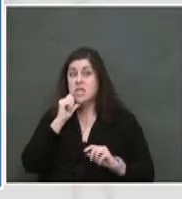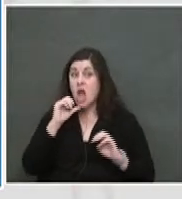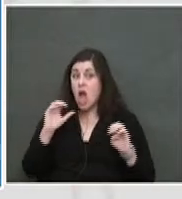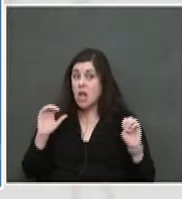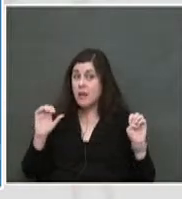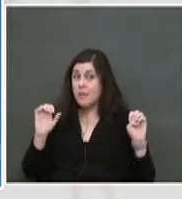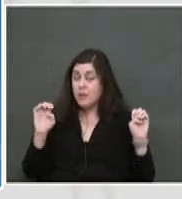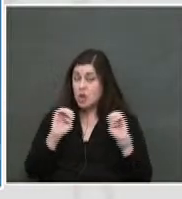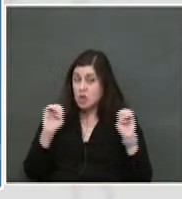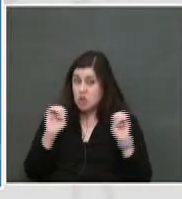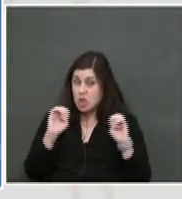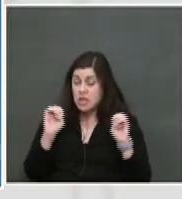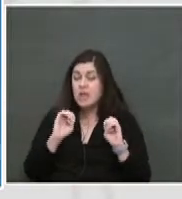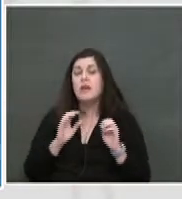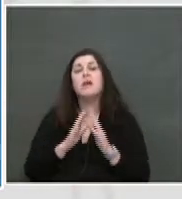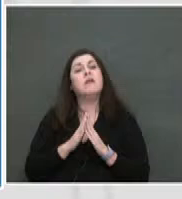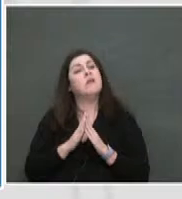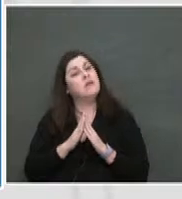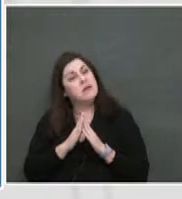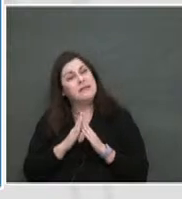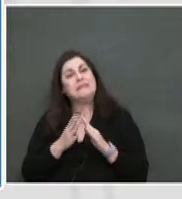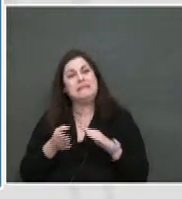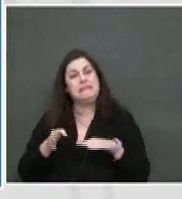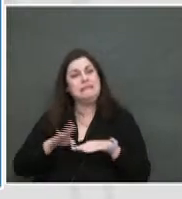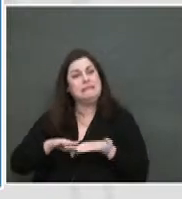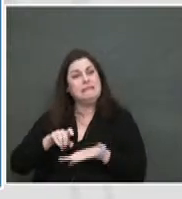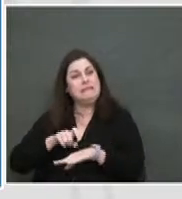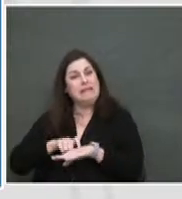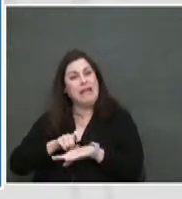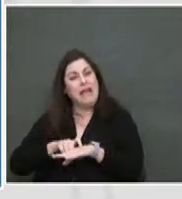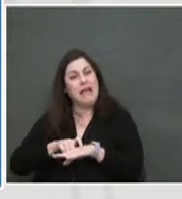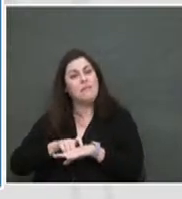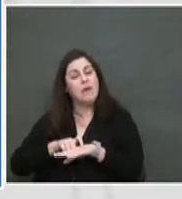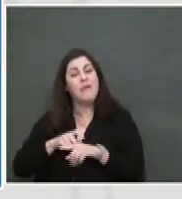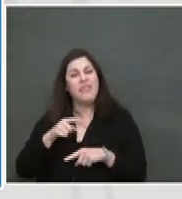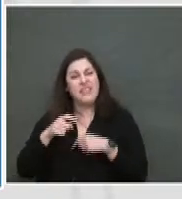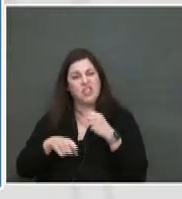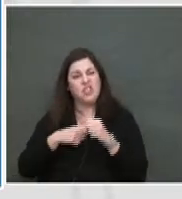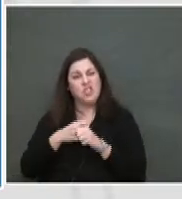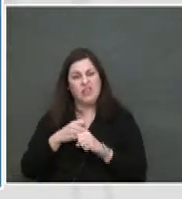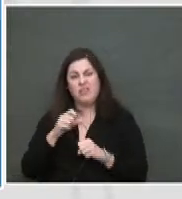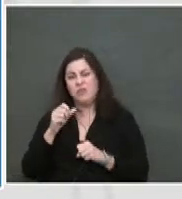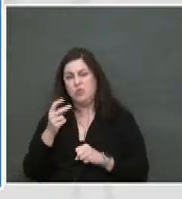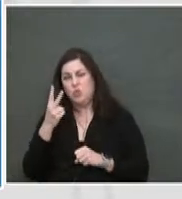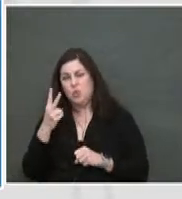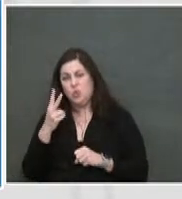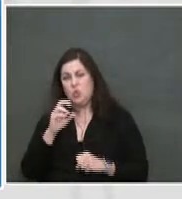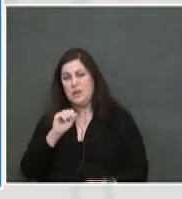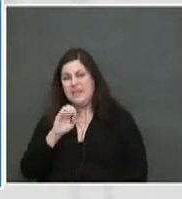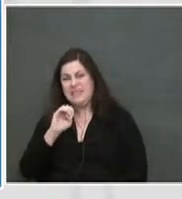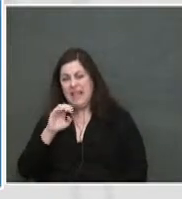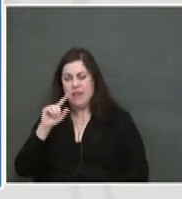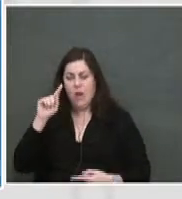in 2023 from 2022, but we're down by a couple seconds this year versus last year.